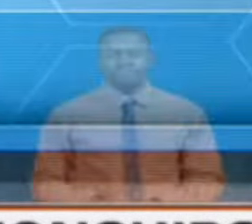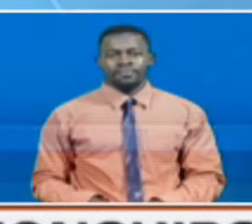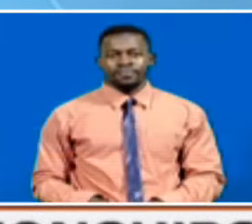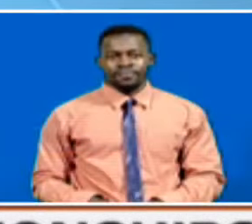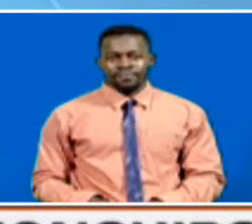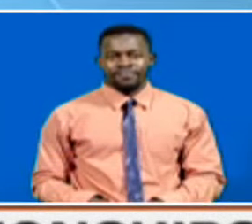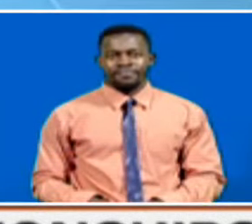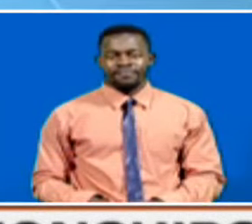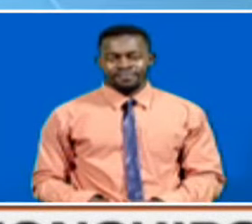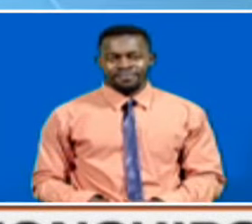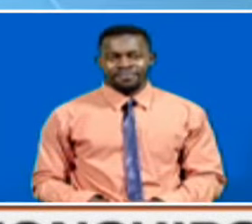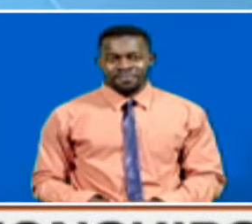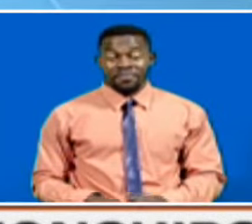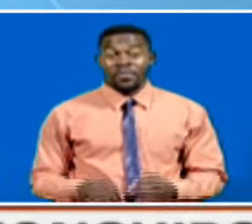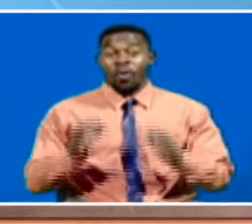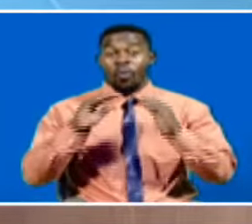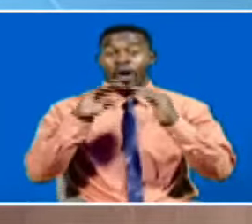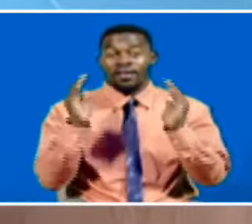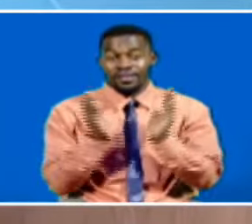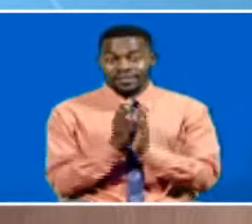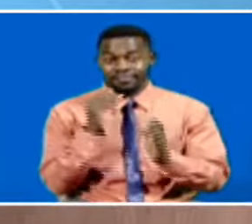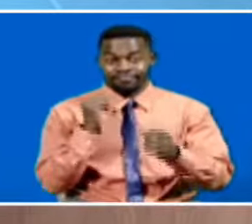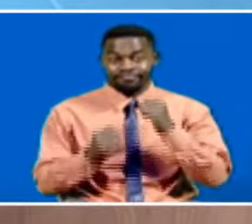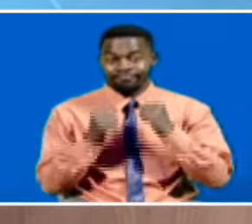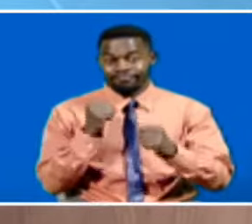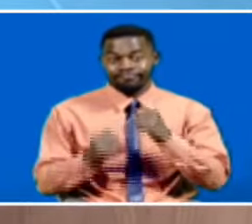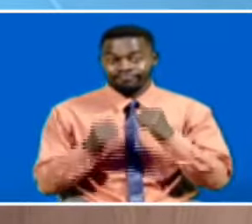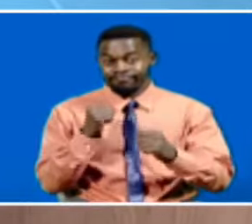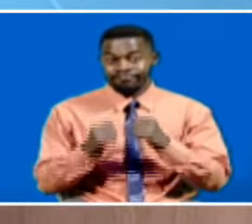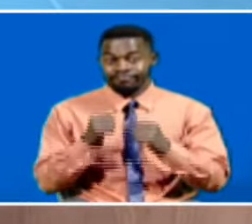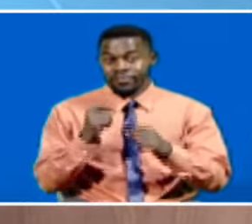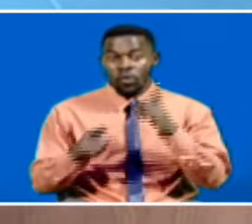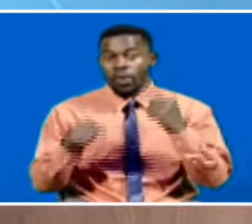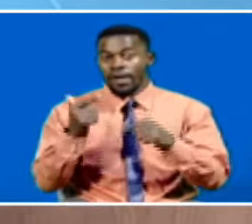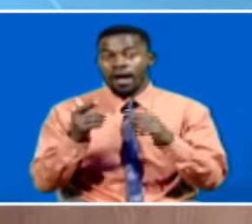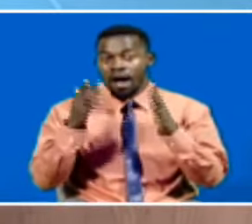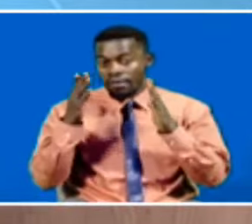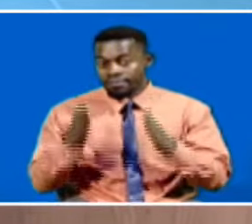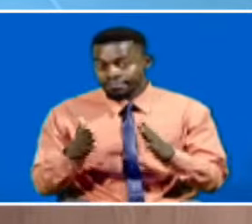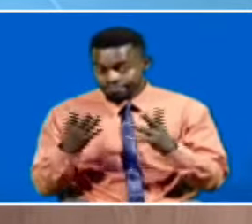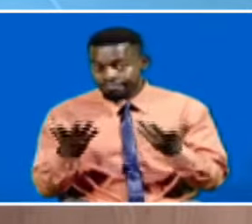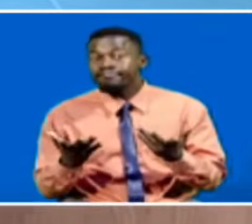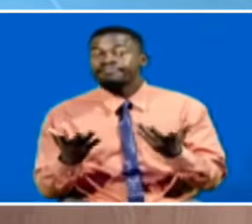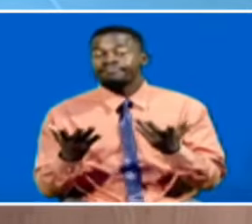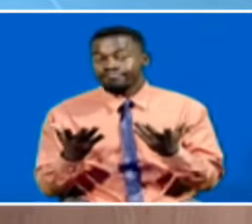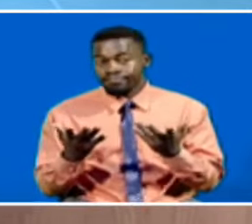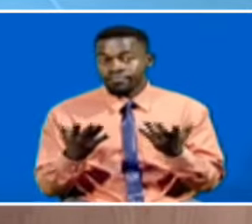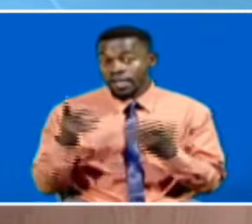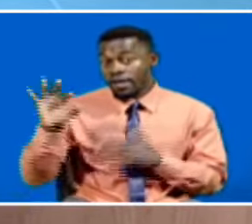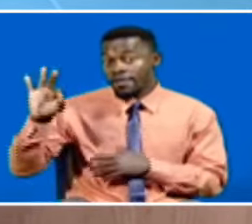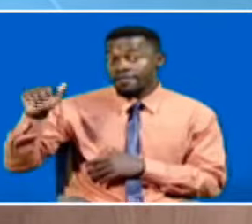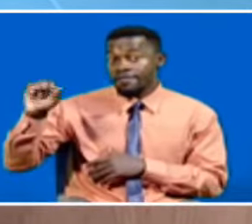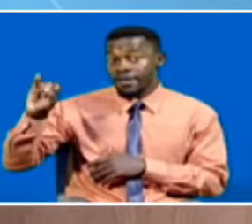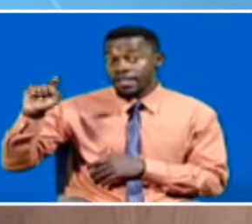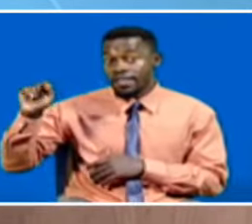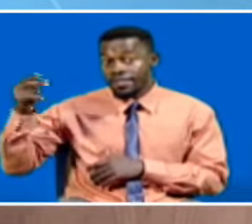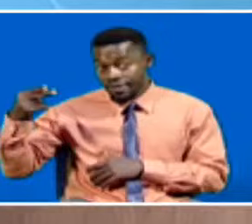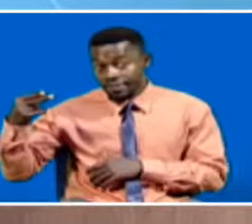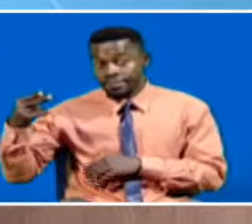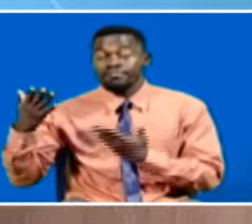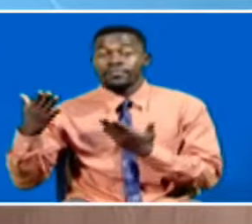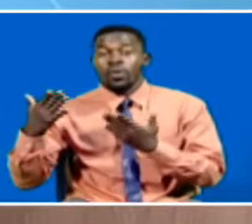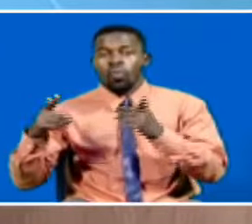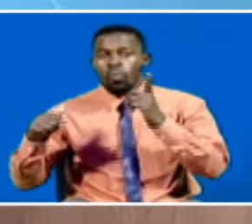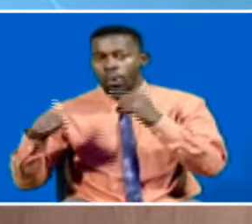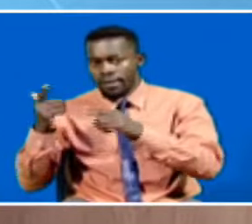The late world marathon record holder Kelvin Kiptum and double world record holder Faith Kipyegon were crowned Kenya's finest at